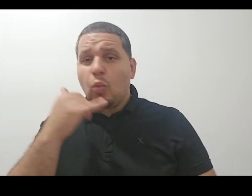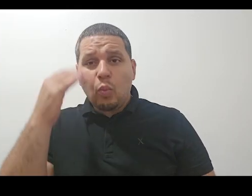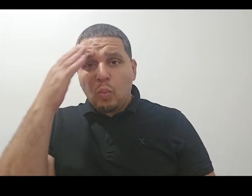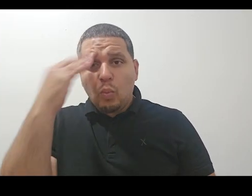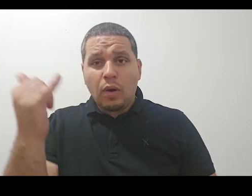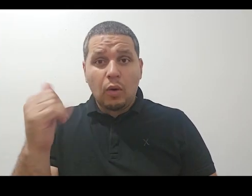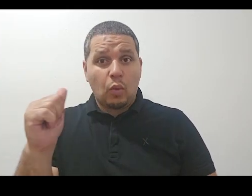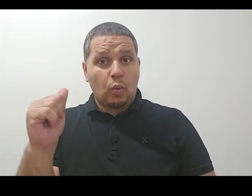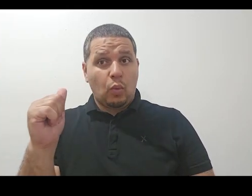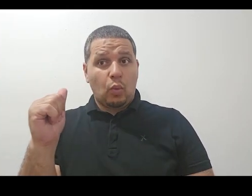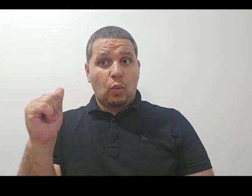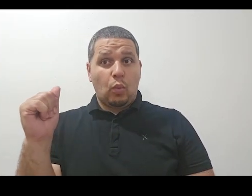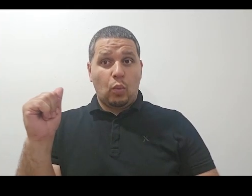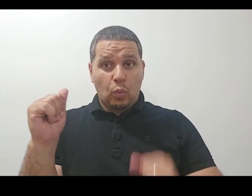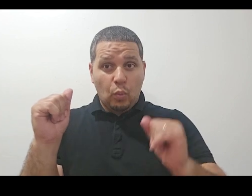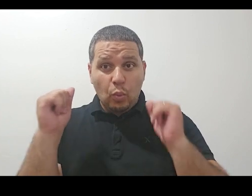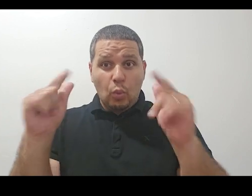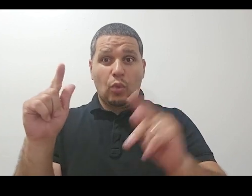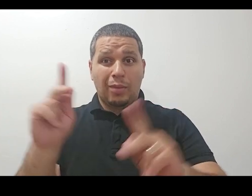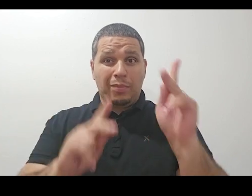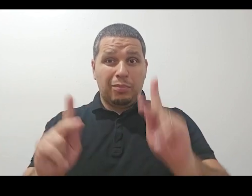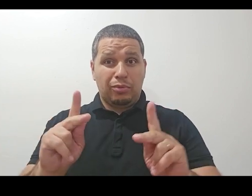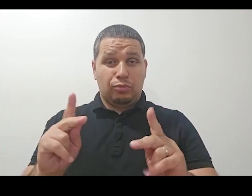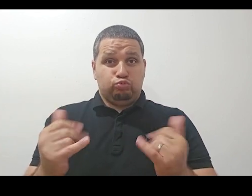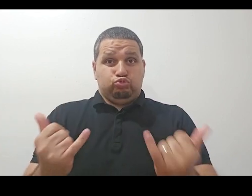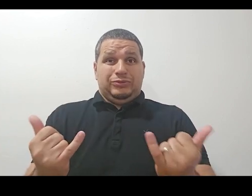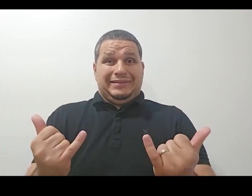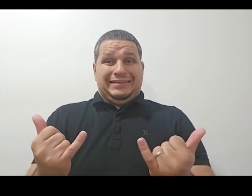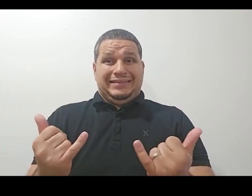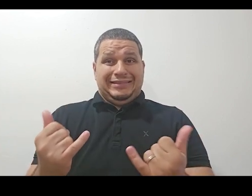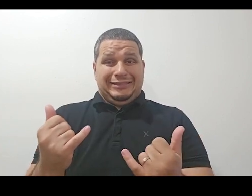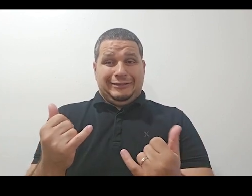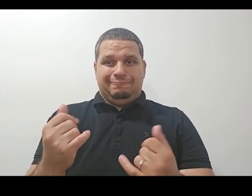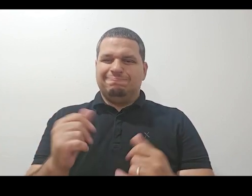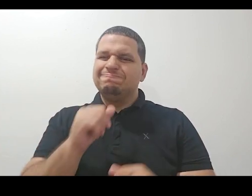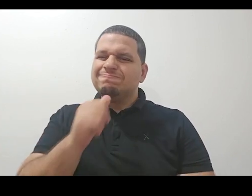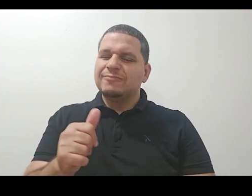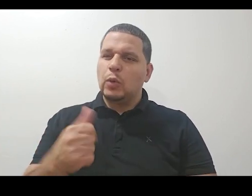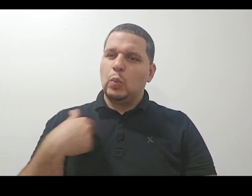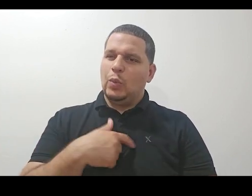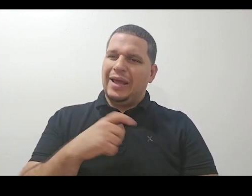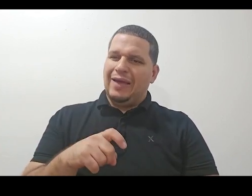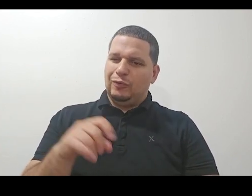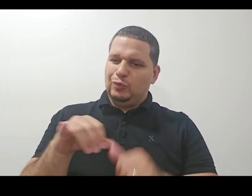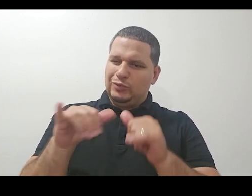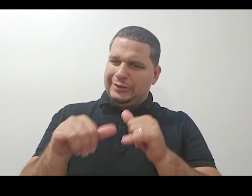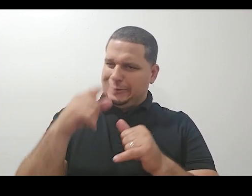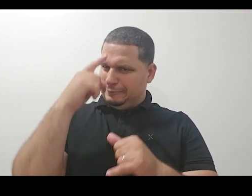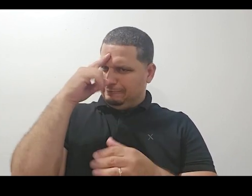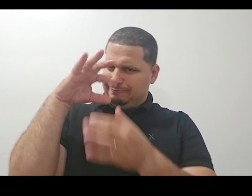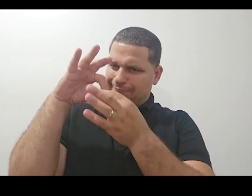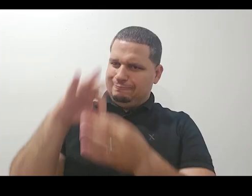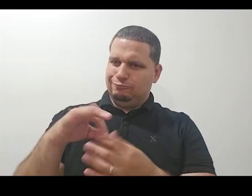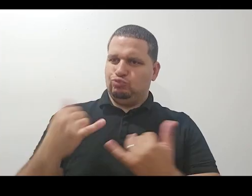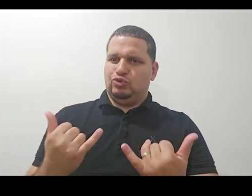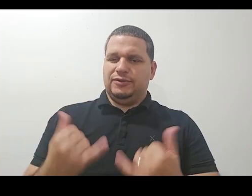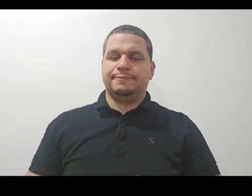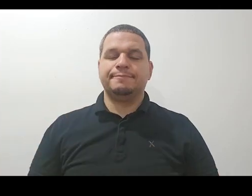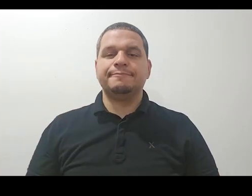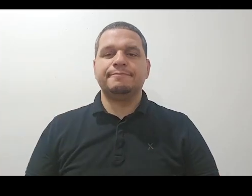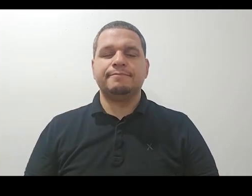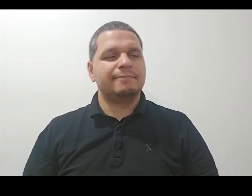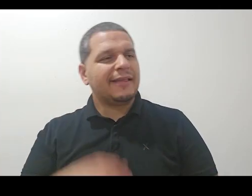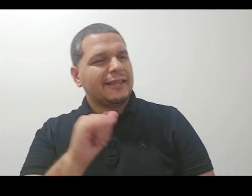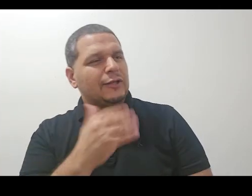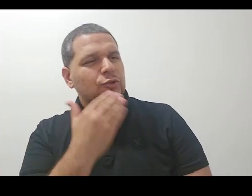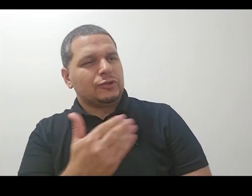everyone is always present, and we always have to remain present. Yeah, I agree with that. That's actually good. Yeah.